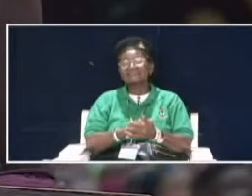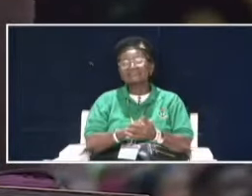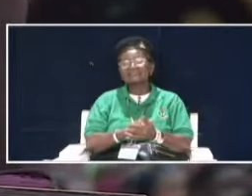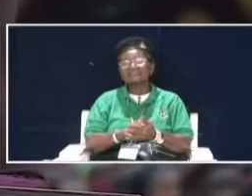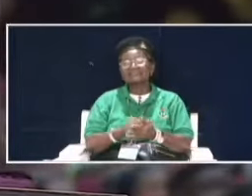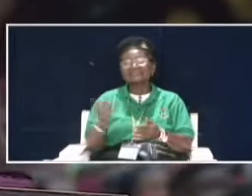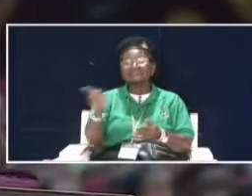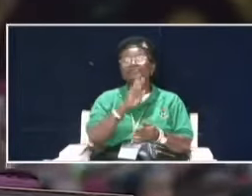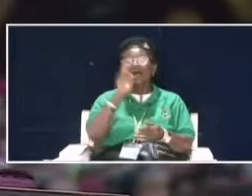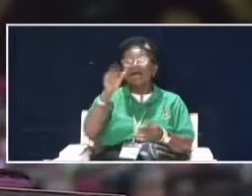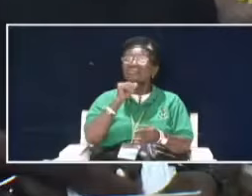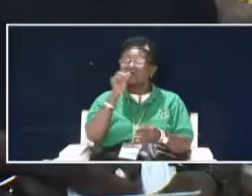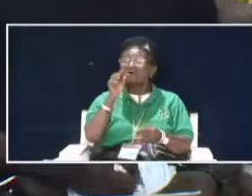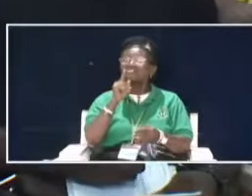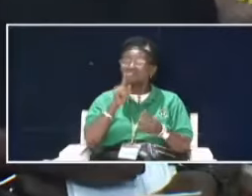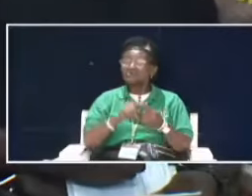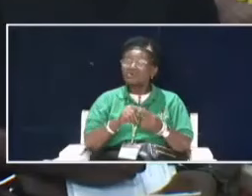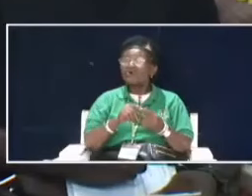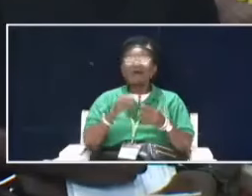to mourn.